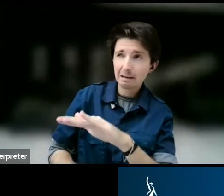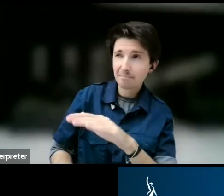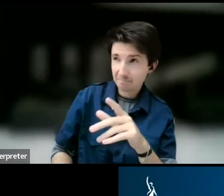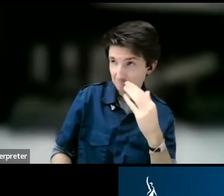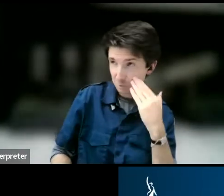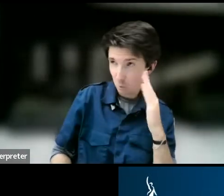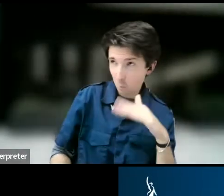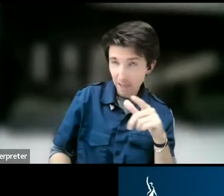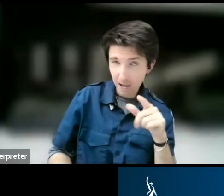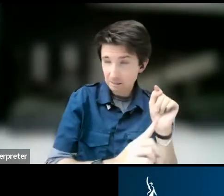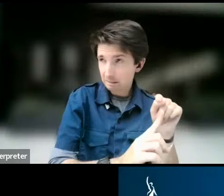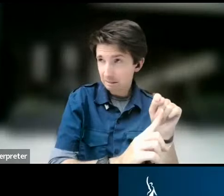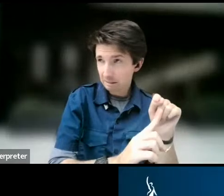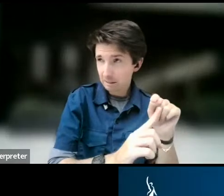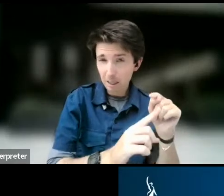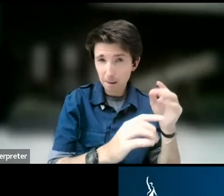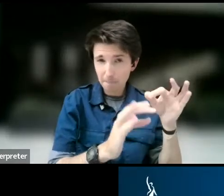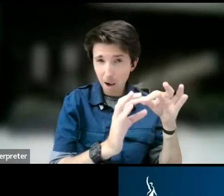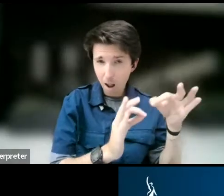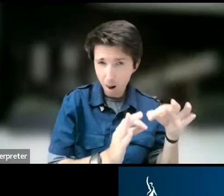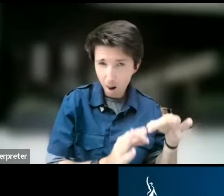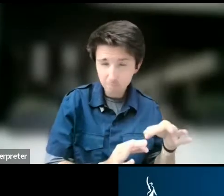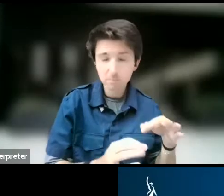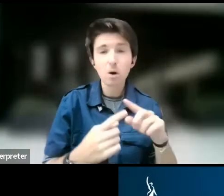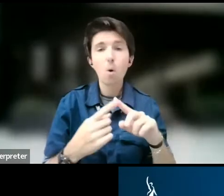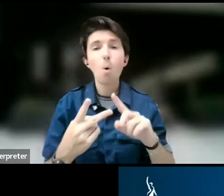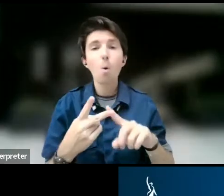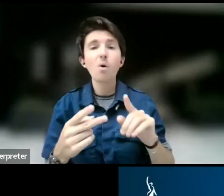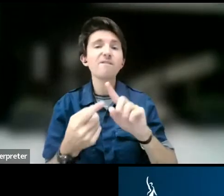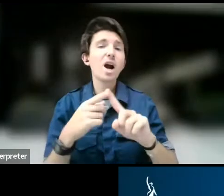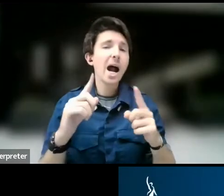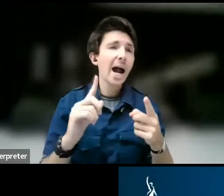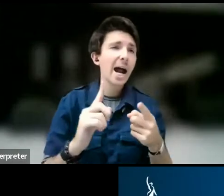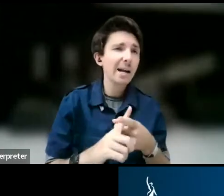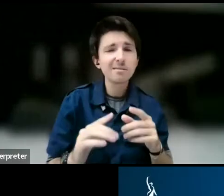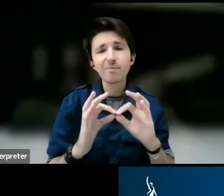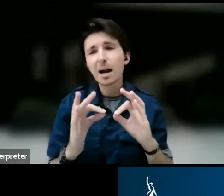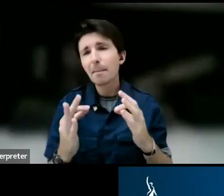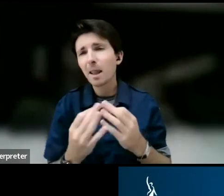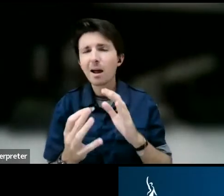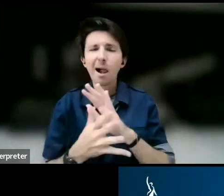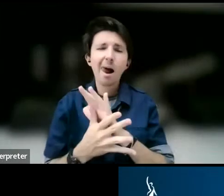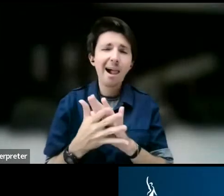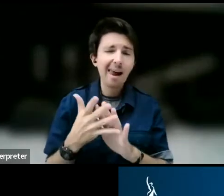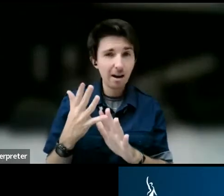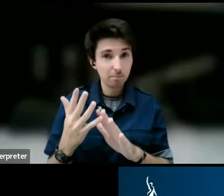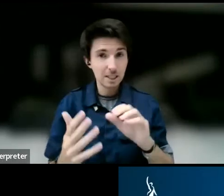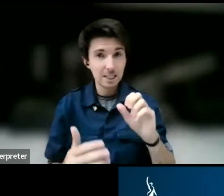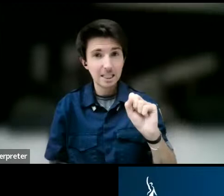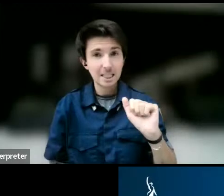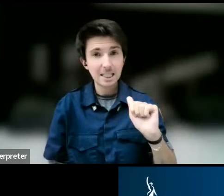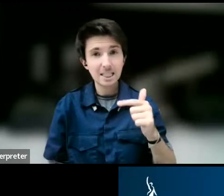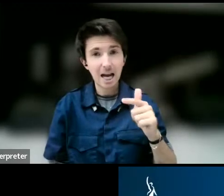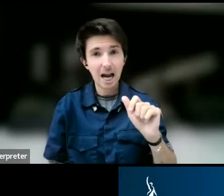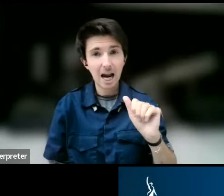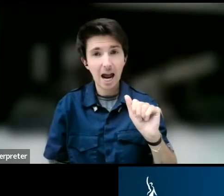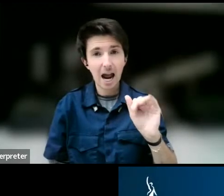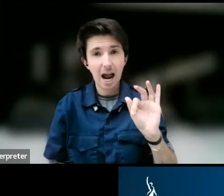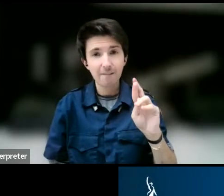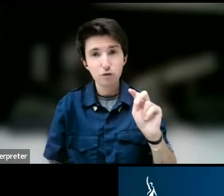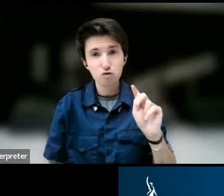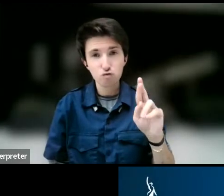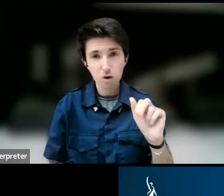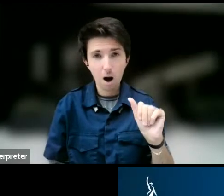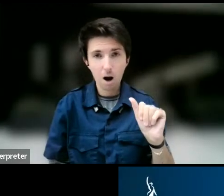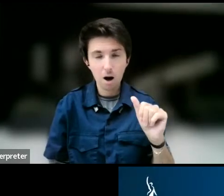presentations. It's a great thing. You can just send them the link, have them go on the SAG-AFTRA YouTube channel to make sure that all of us as members are as informed